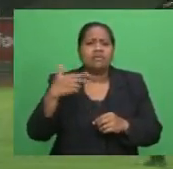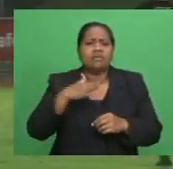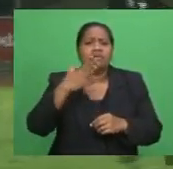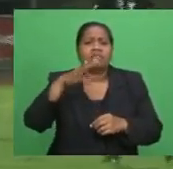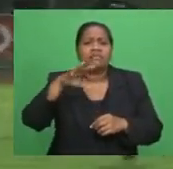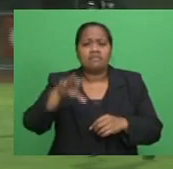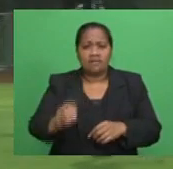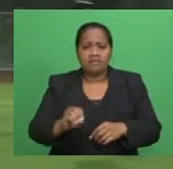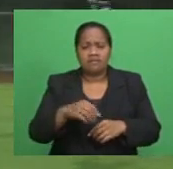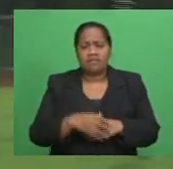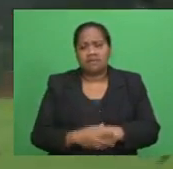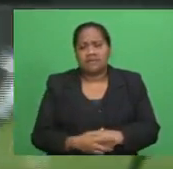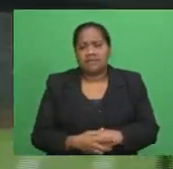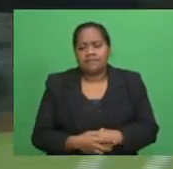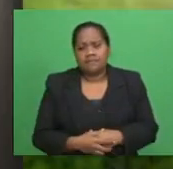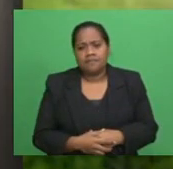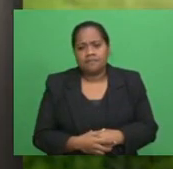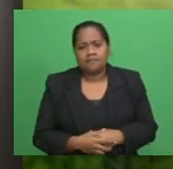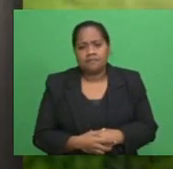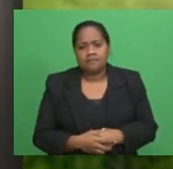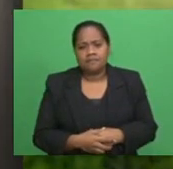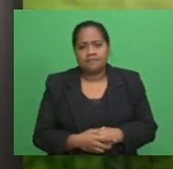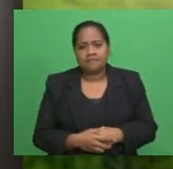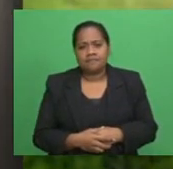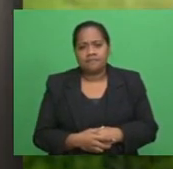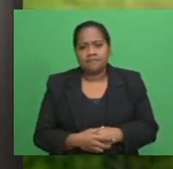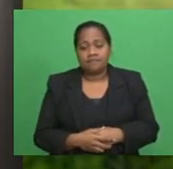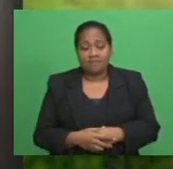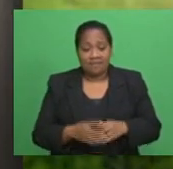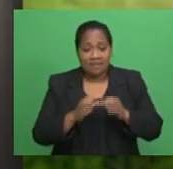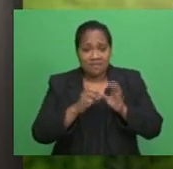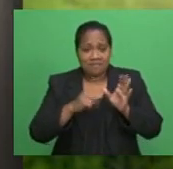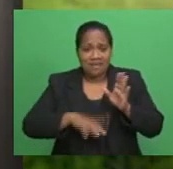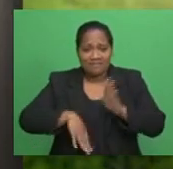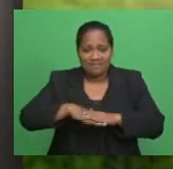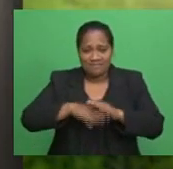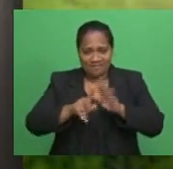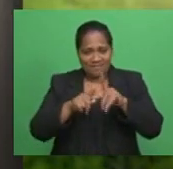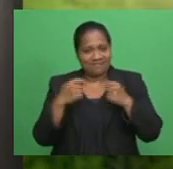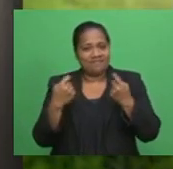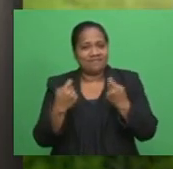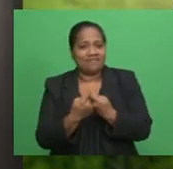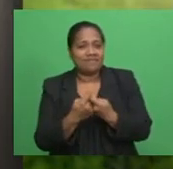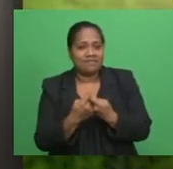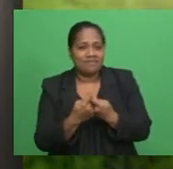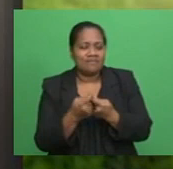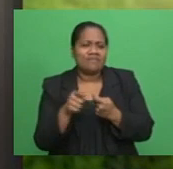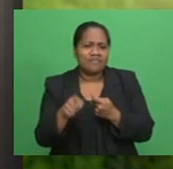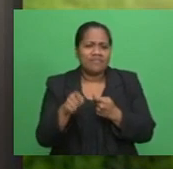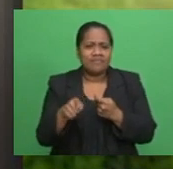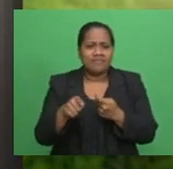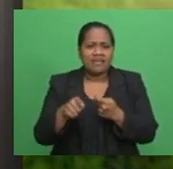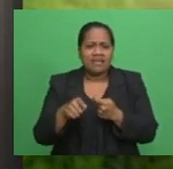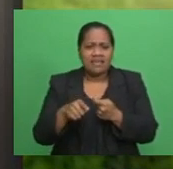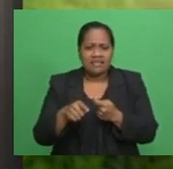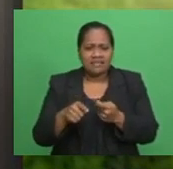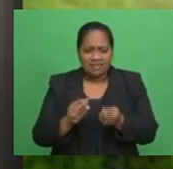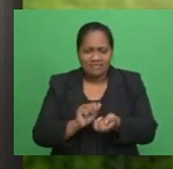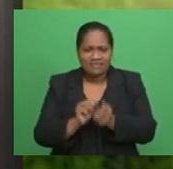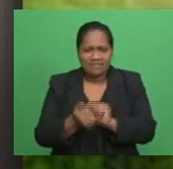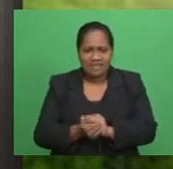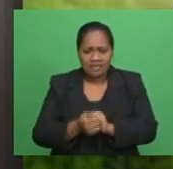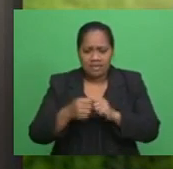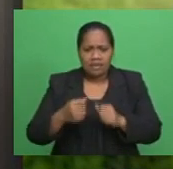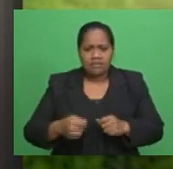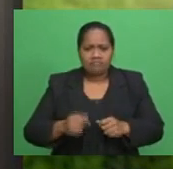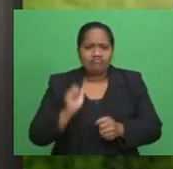Aquila Dhama, FBC Sports. The Mba football team maintained its unbeaten run in the Vodafone Premier League, beating